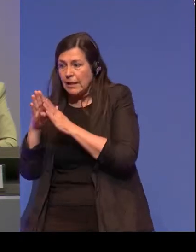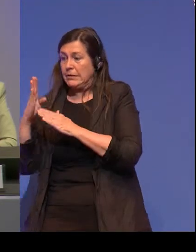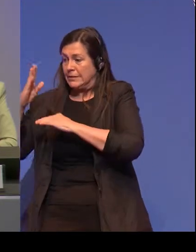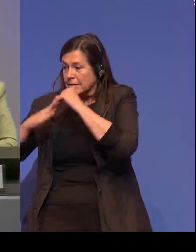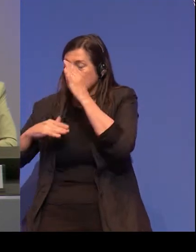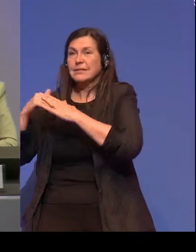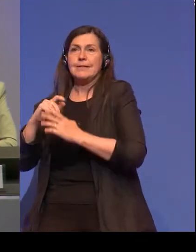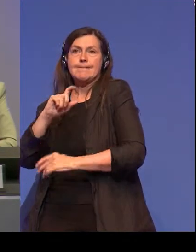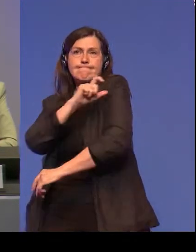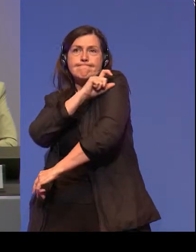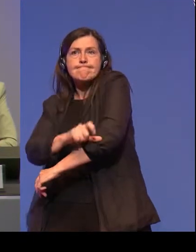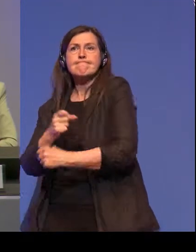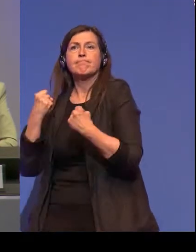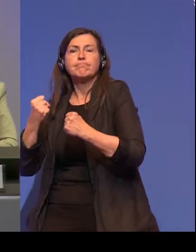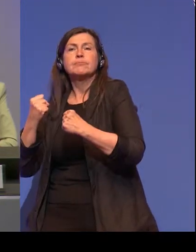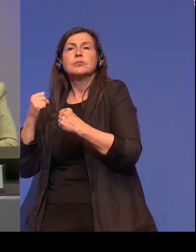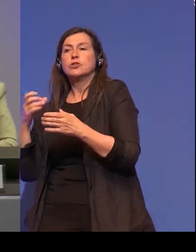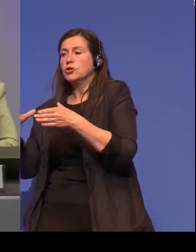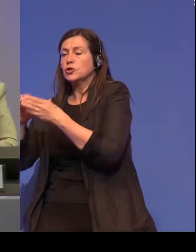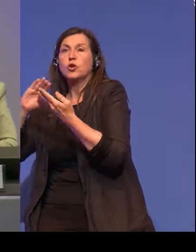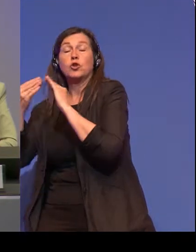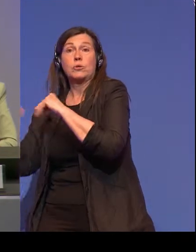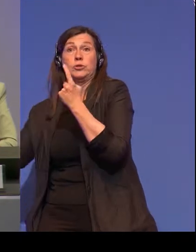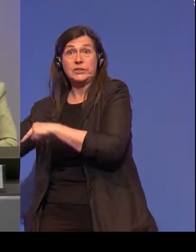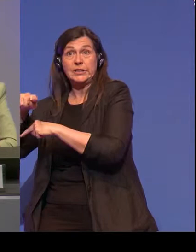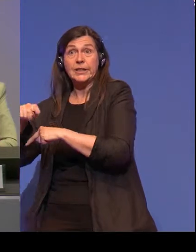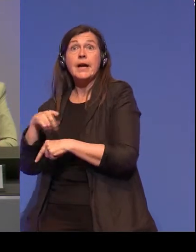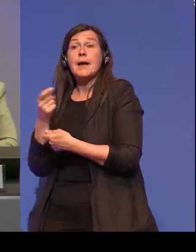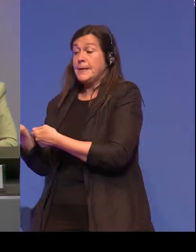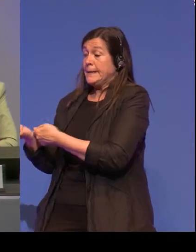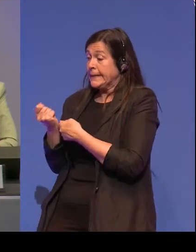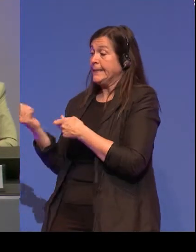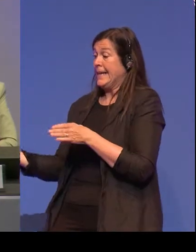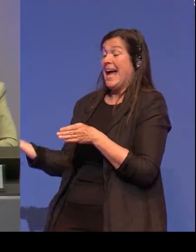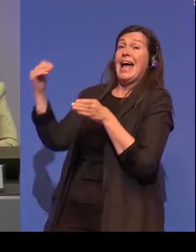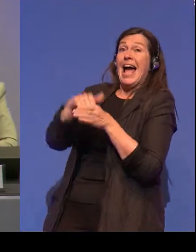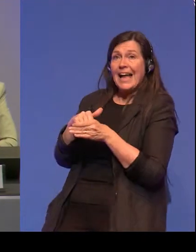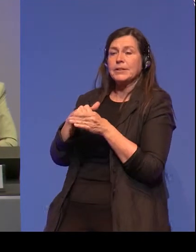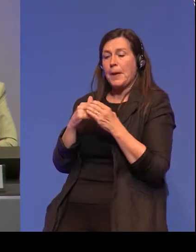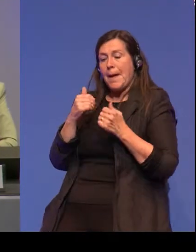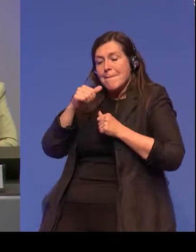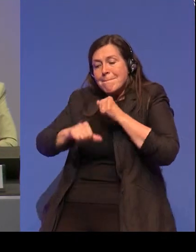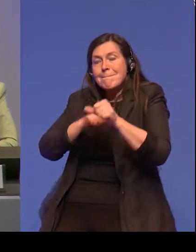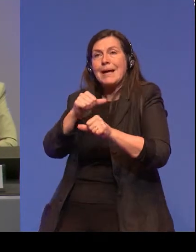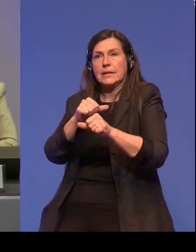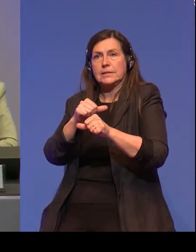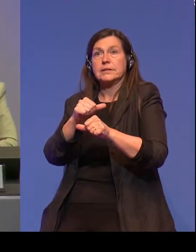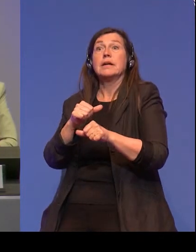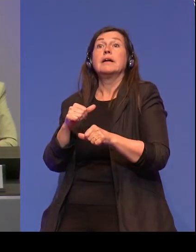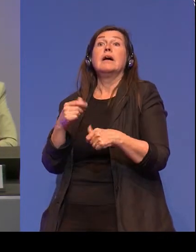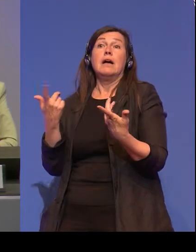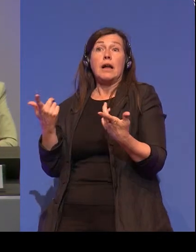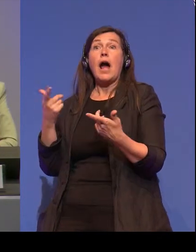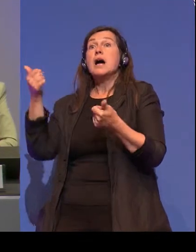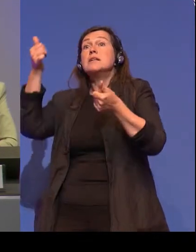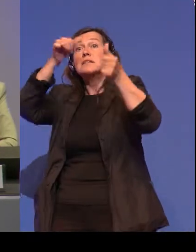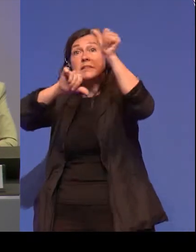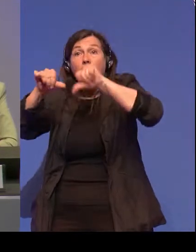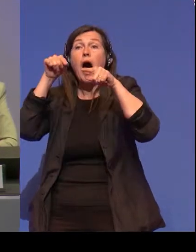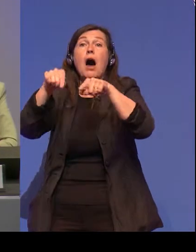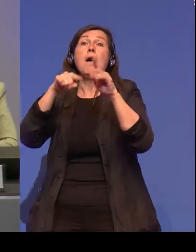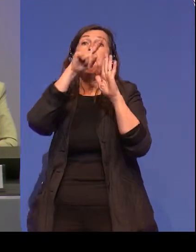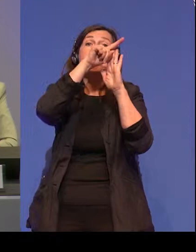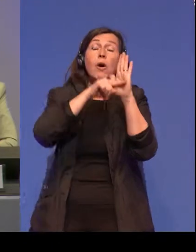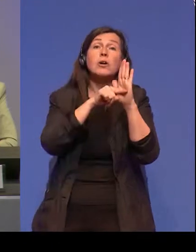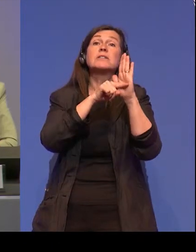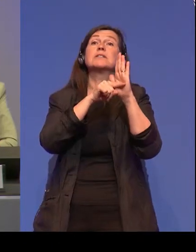community resilience. Hence, the Sendai stakeholder engagement mechanism, along with other key actors like Science and Policy Forum,